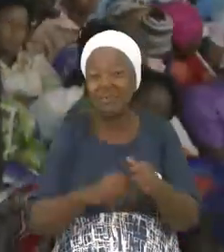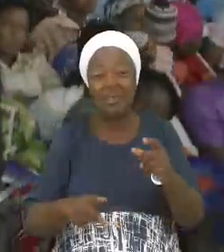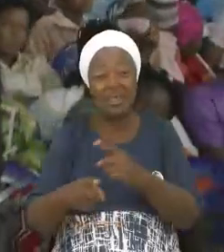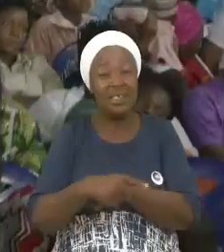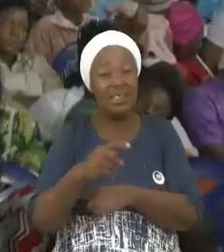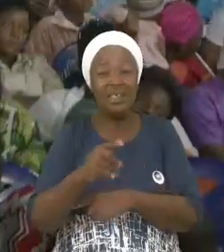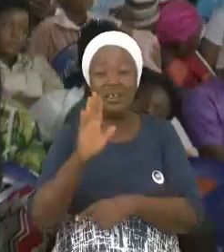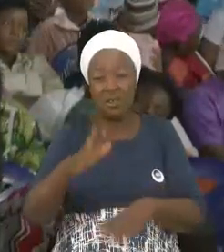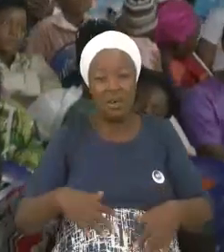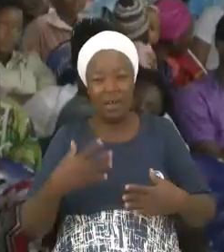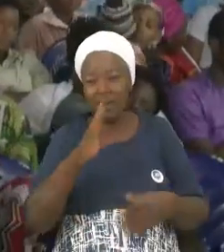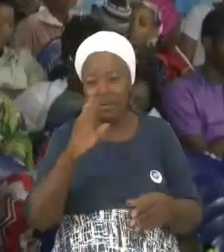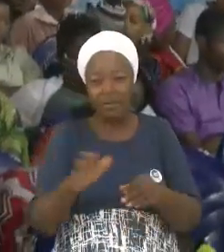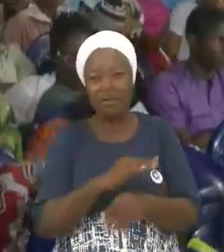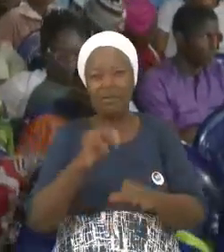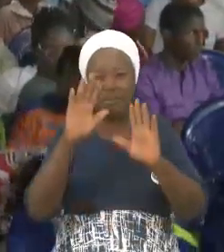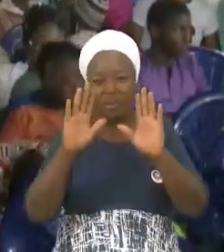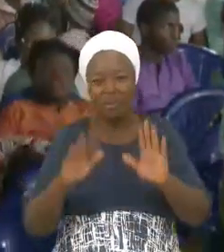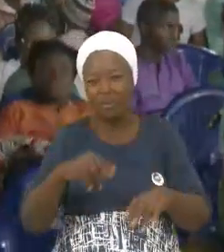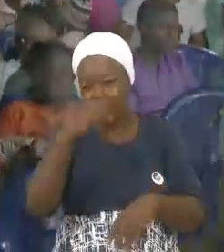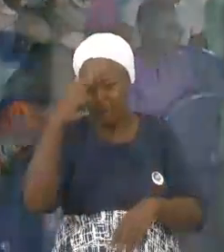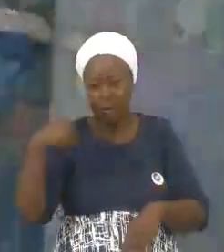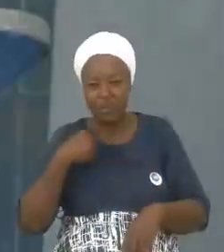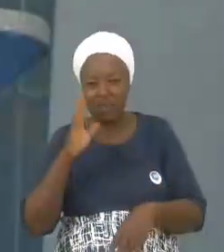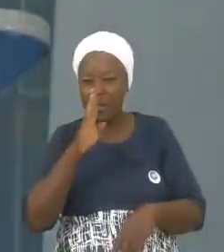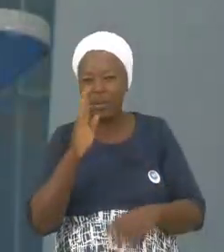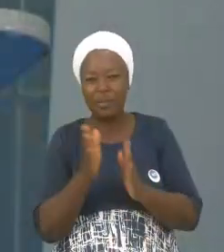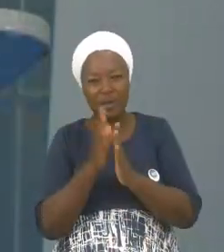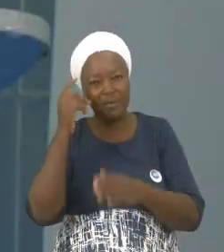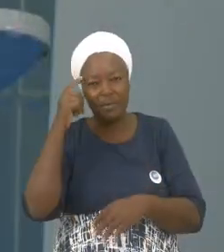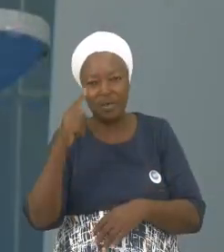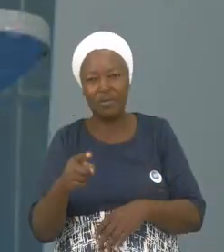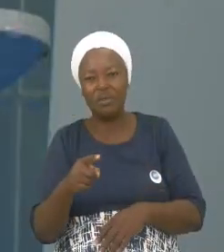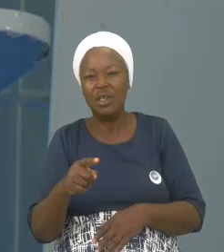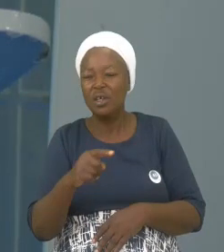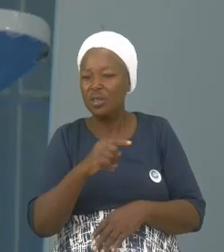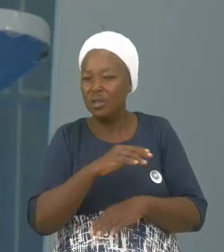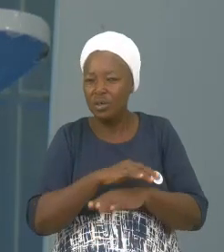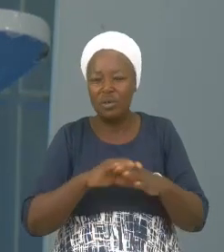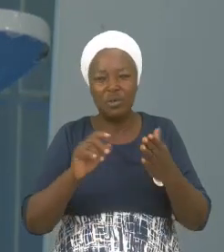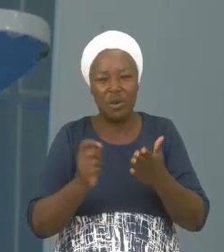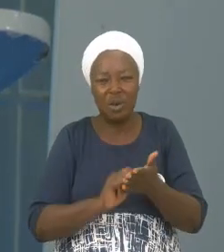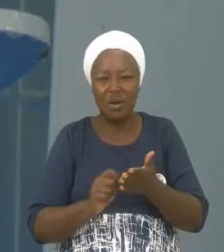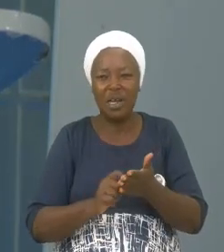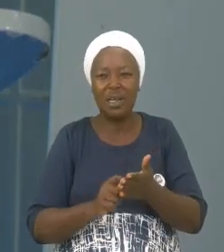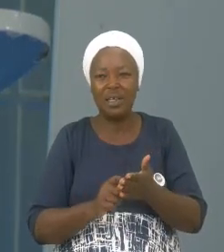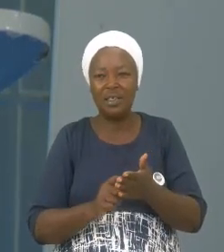as you receive messages on your telephone, it shall be messages of wonders and miracles.